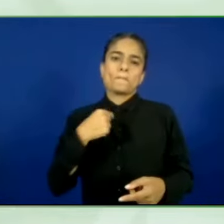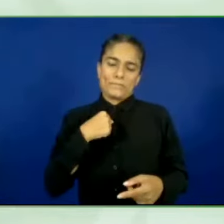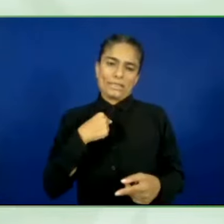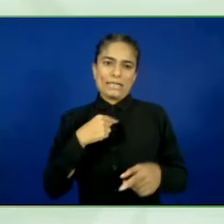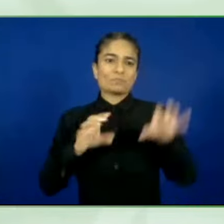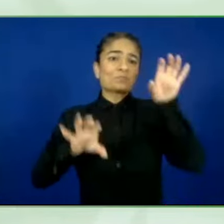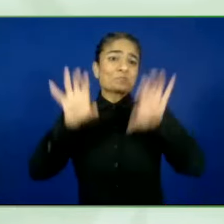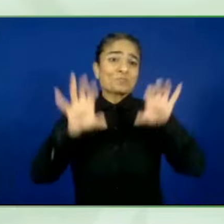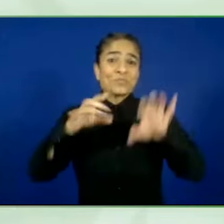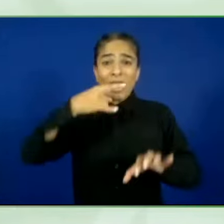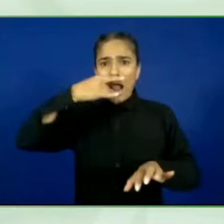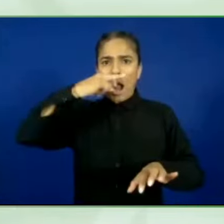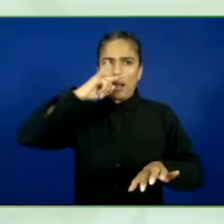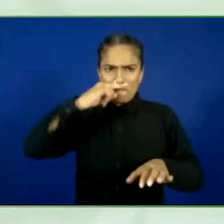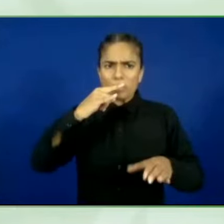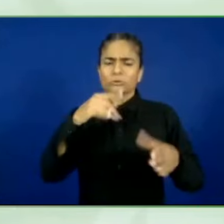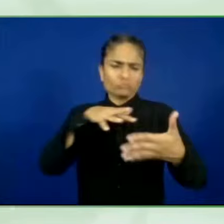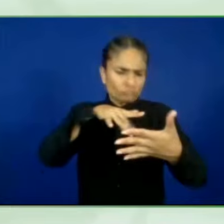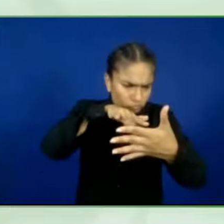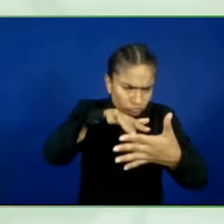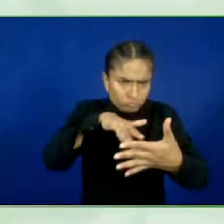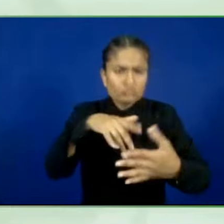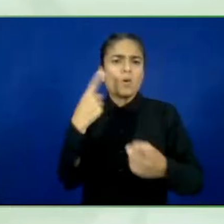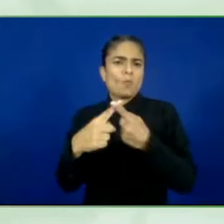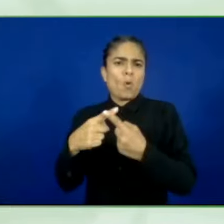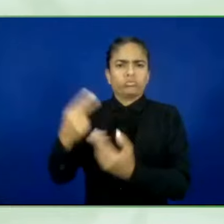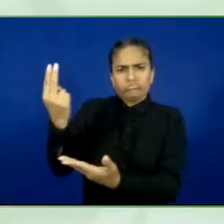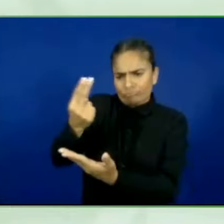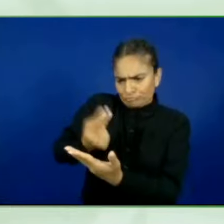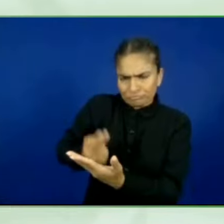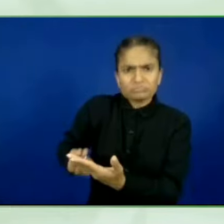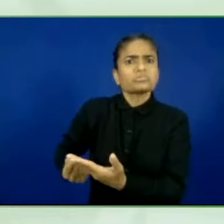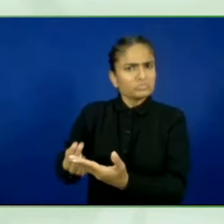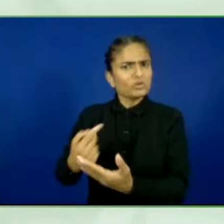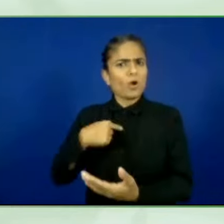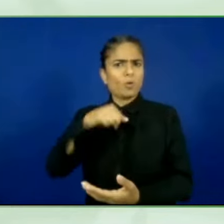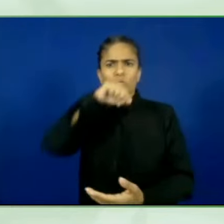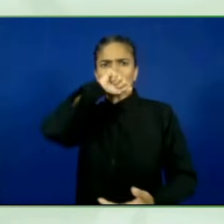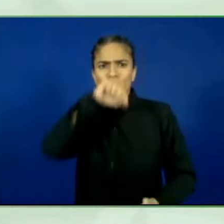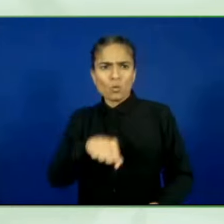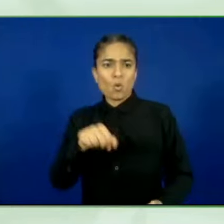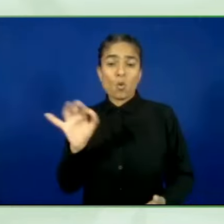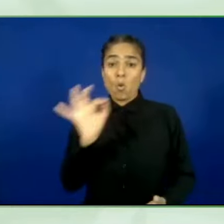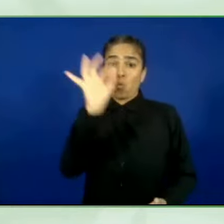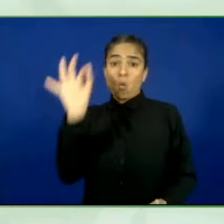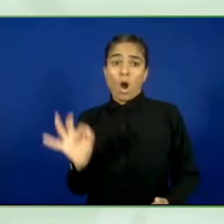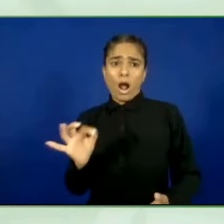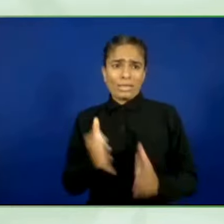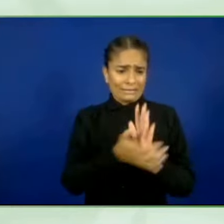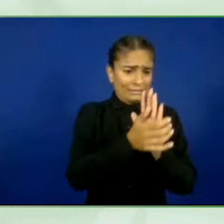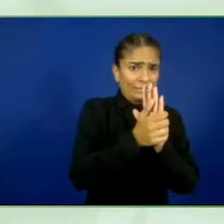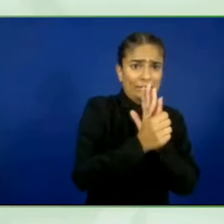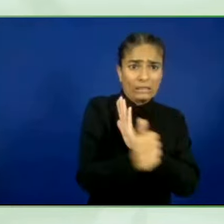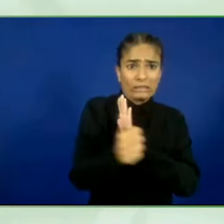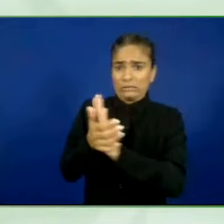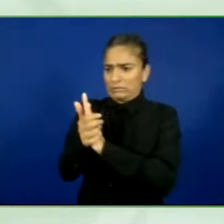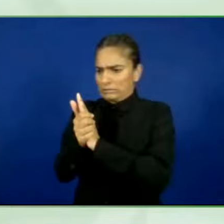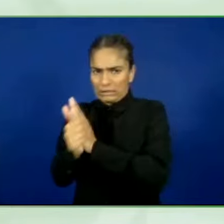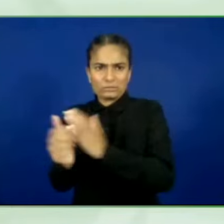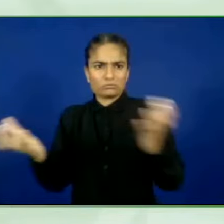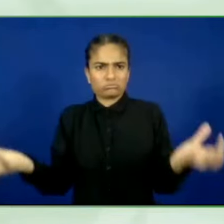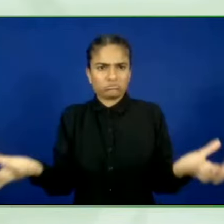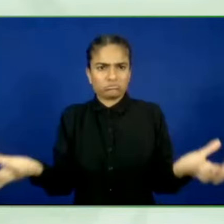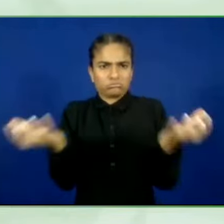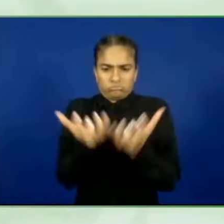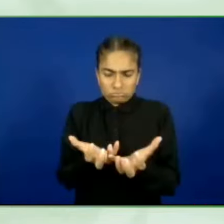illustration as well. And what was really nice was, because of those skill sets, I was also part of the CE scheme, which